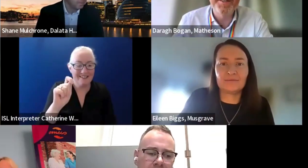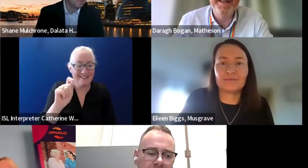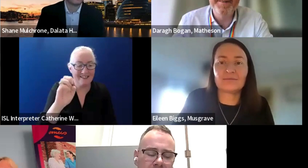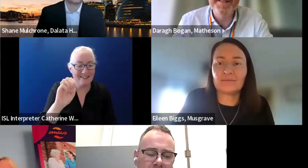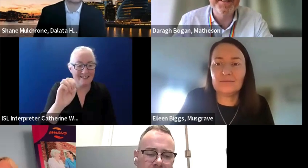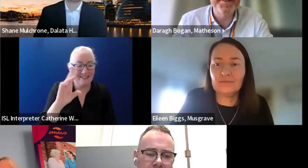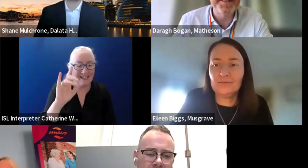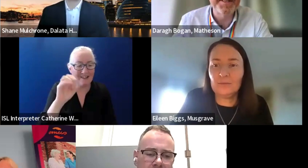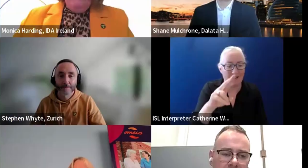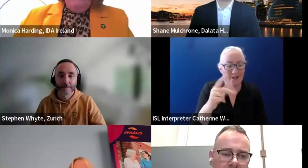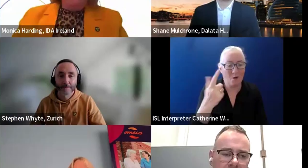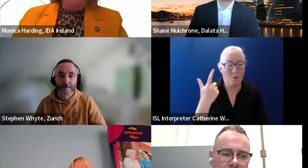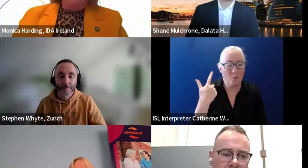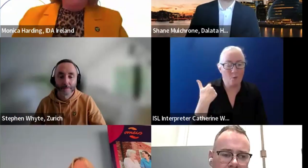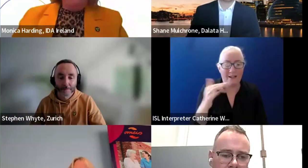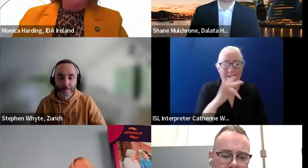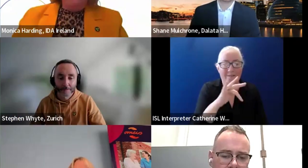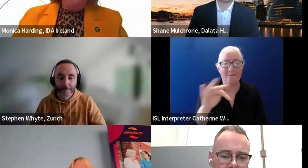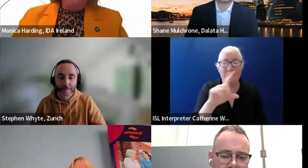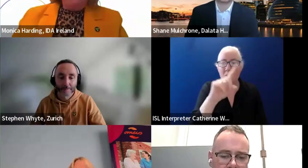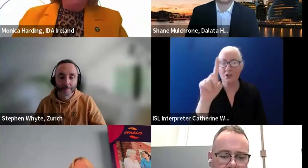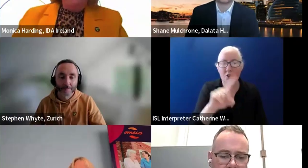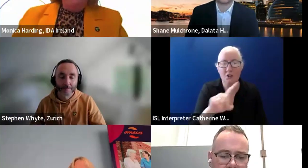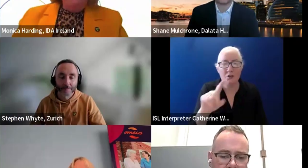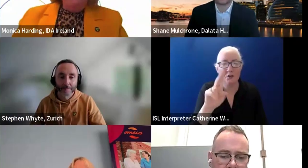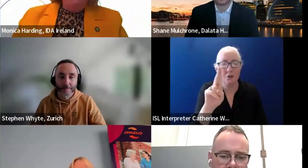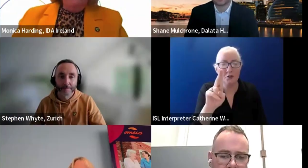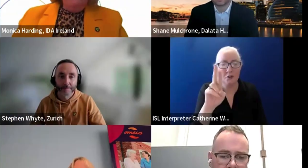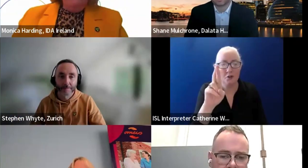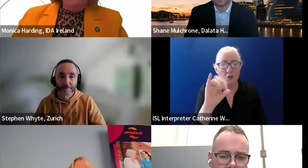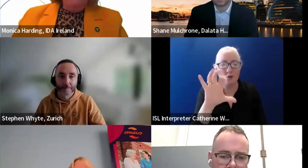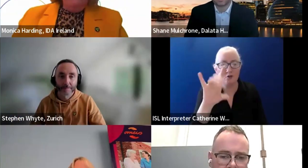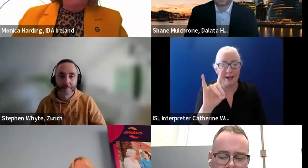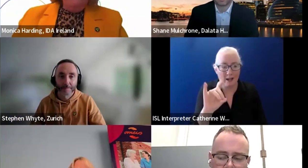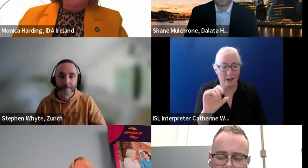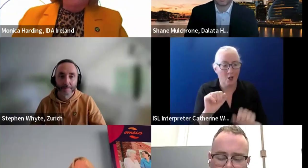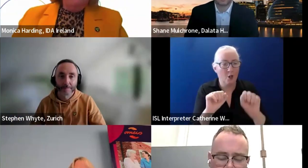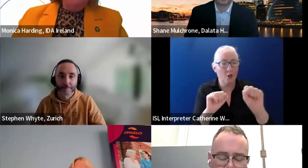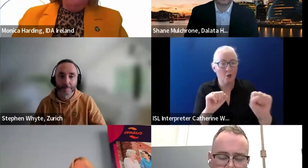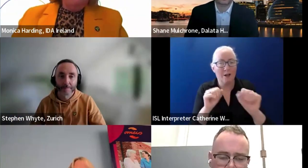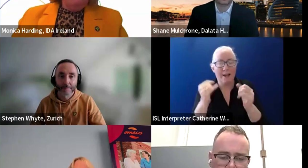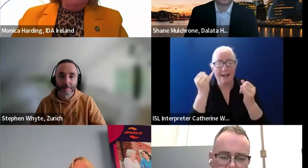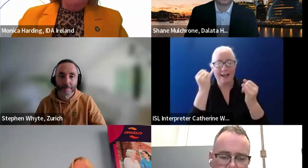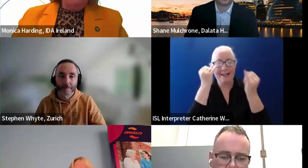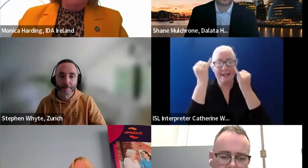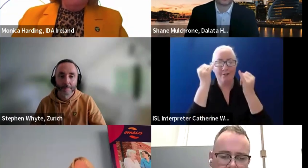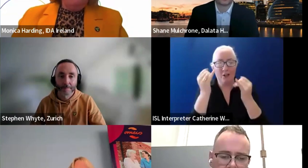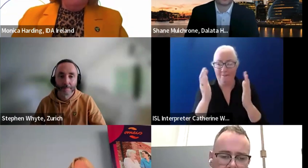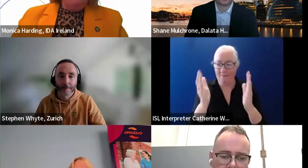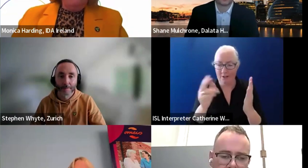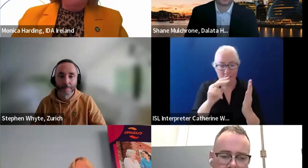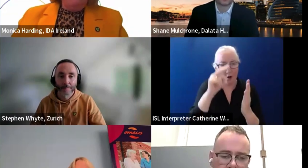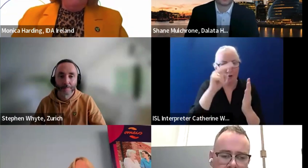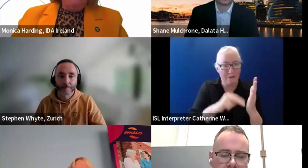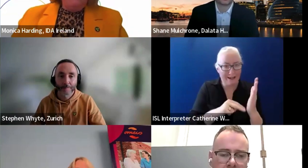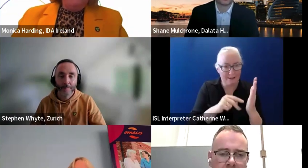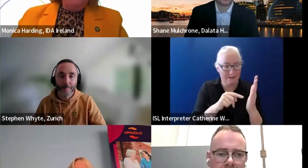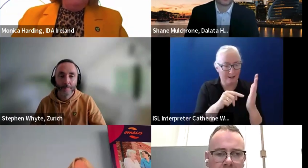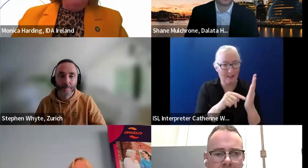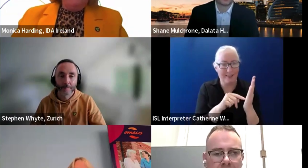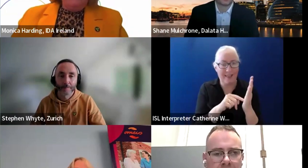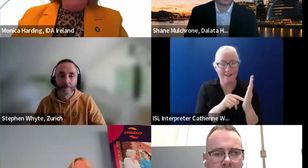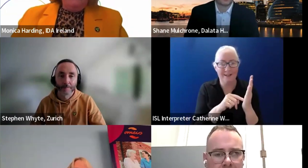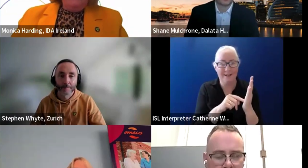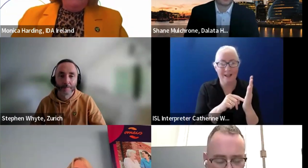Zurich launched the This Is Us, This Is Me campaign, or initiative rather, which I read is a kind of